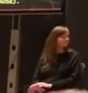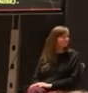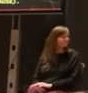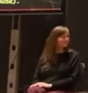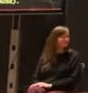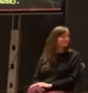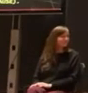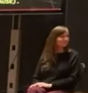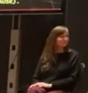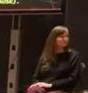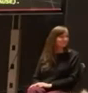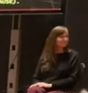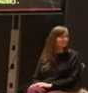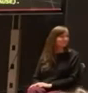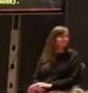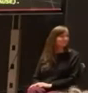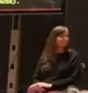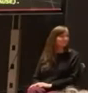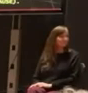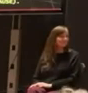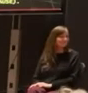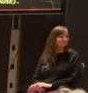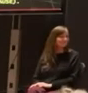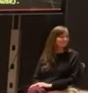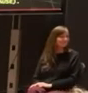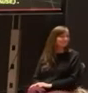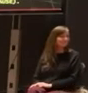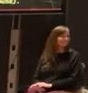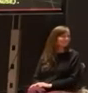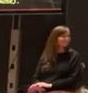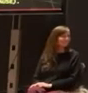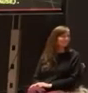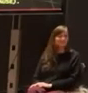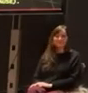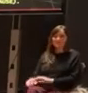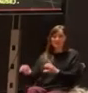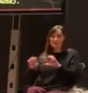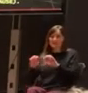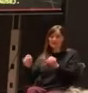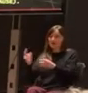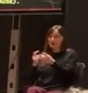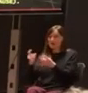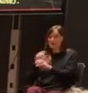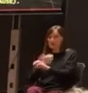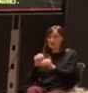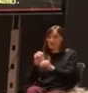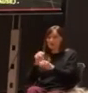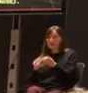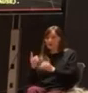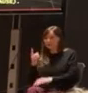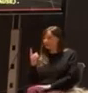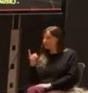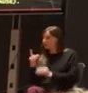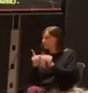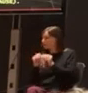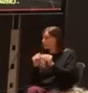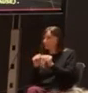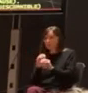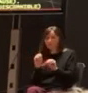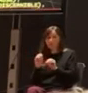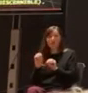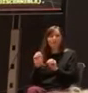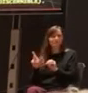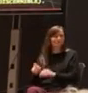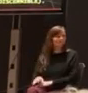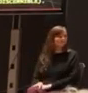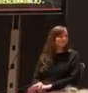Thank you. Yeah. If there's no more questions, or do we have one more? Nope. All